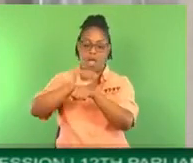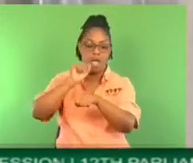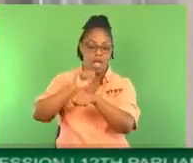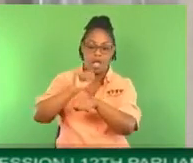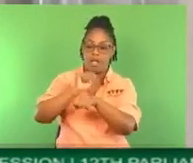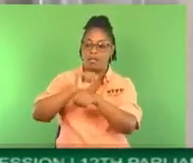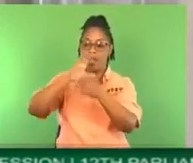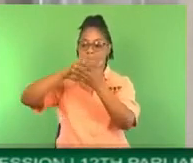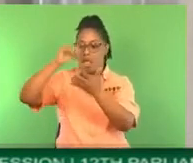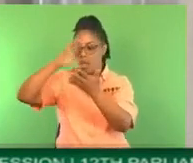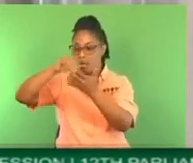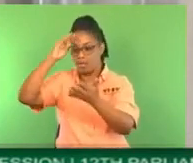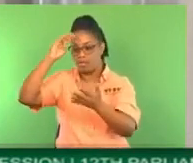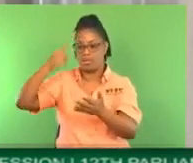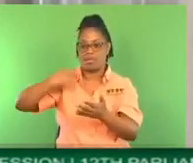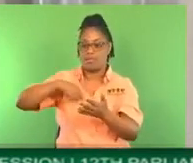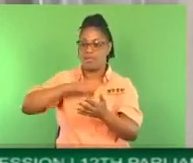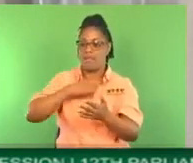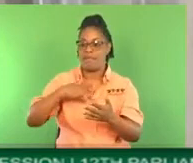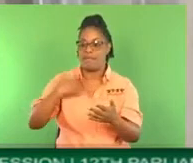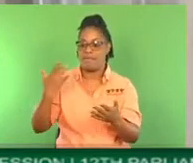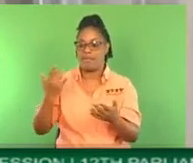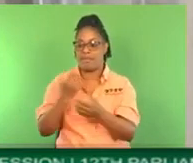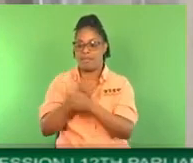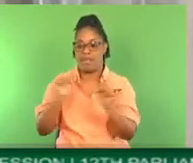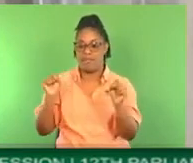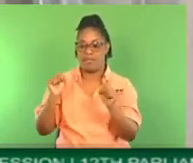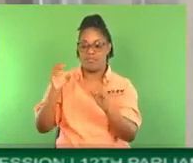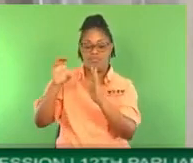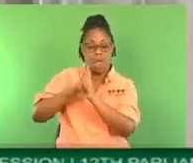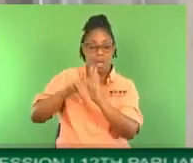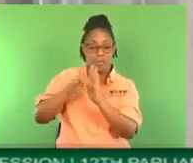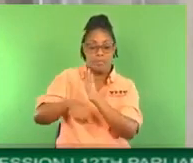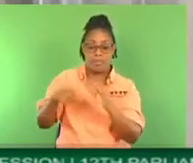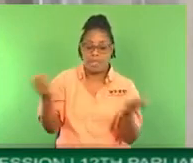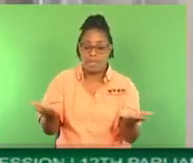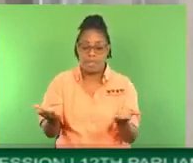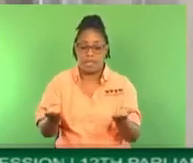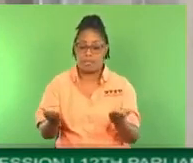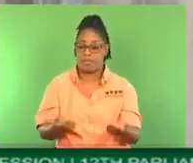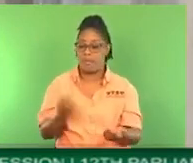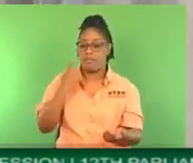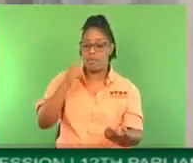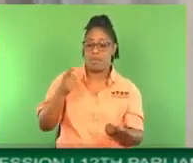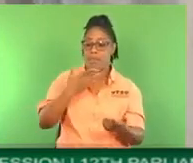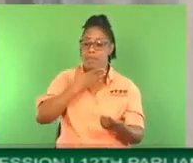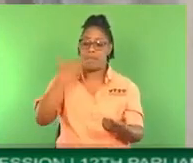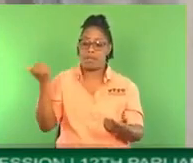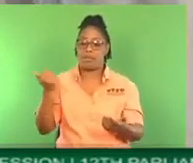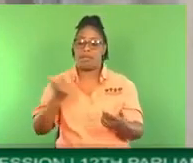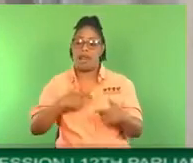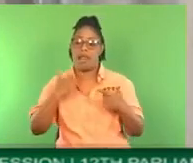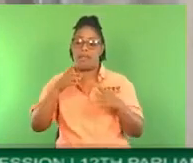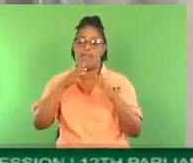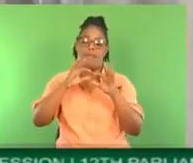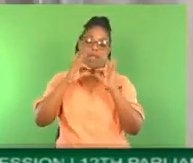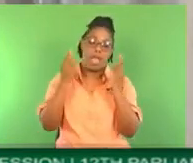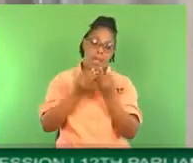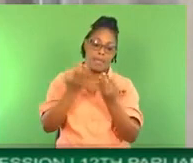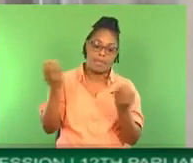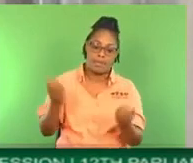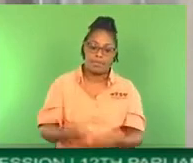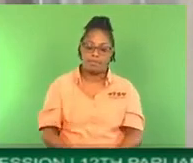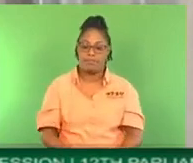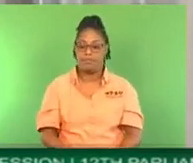unsafe with all this crime that's taking place, and they want a better life for their families. You know, before, when these recruiting agencies, Madam Speaker, came,